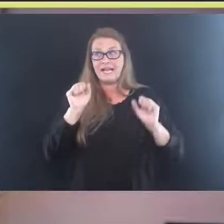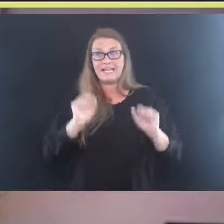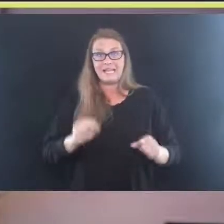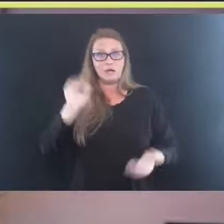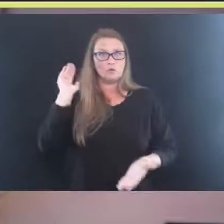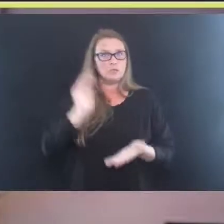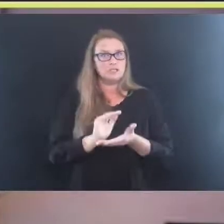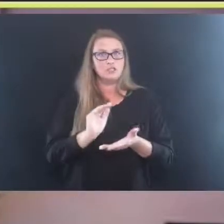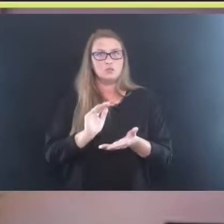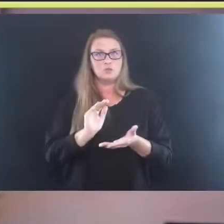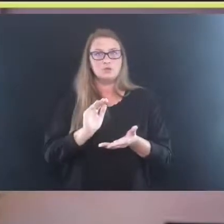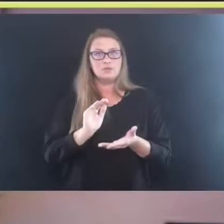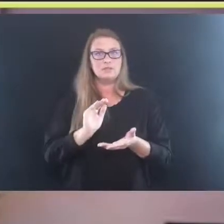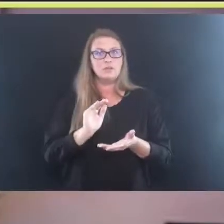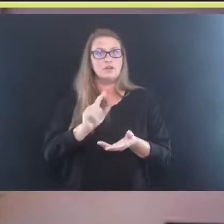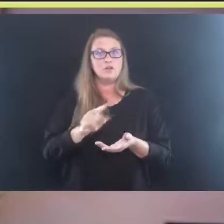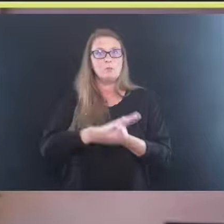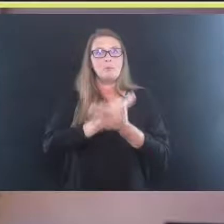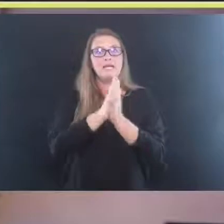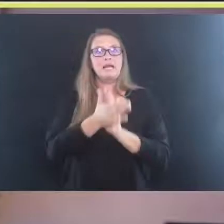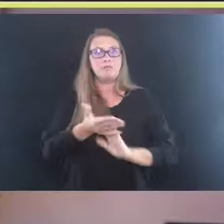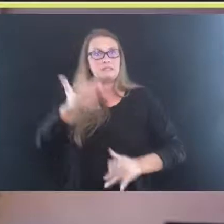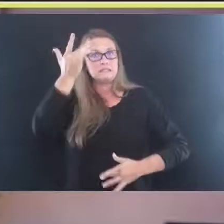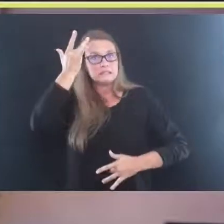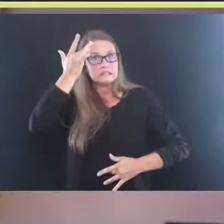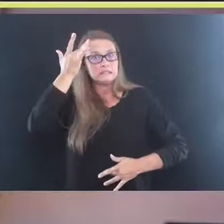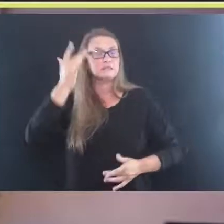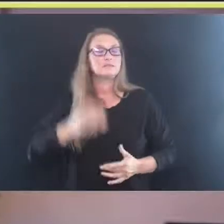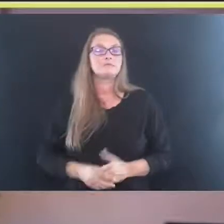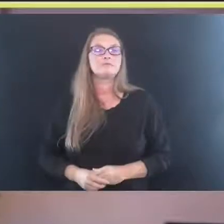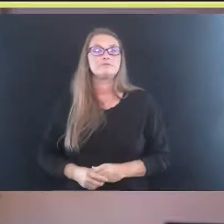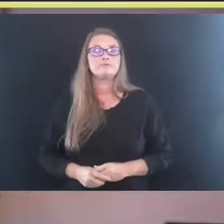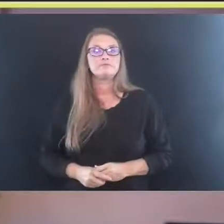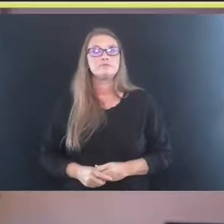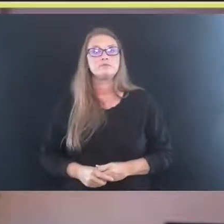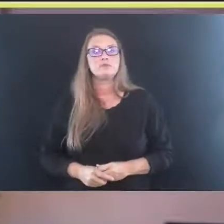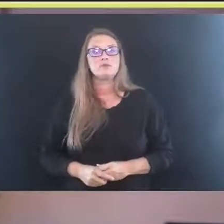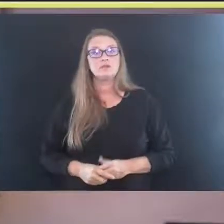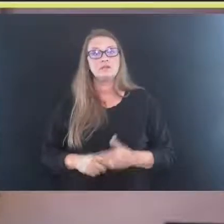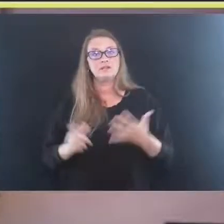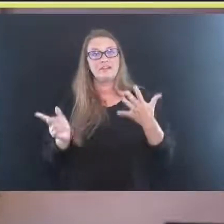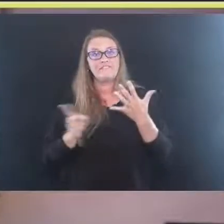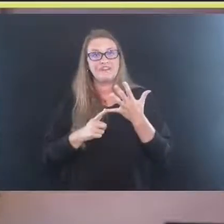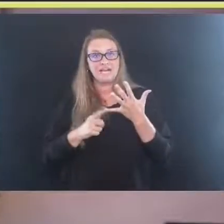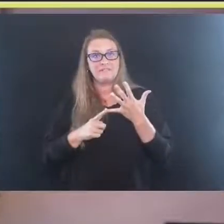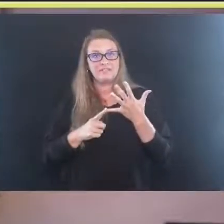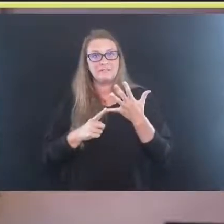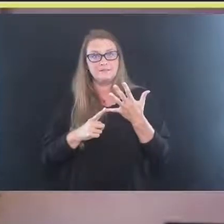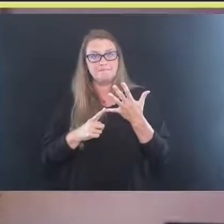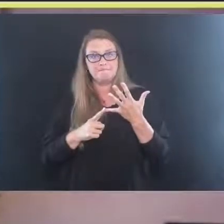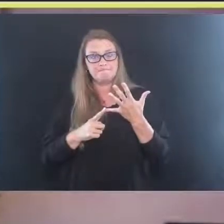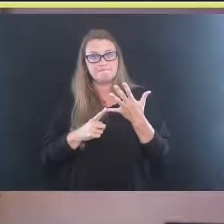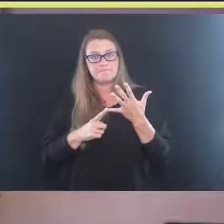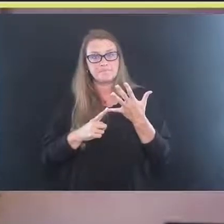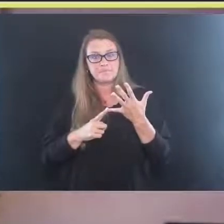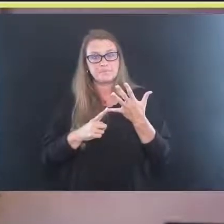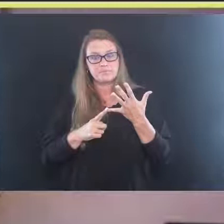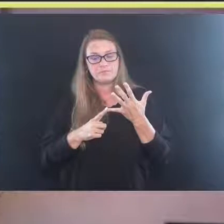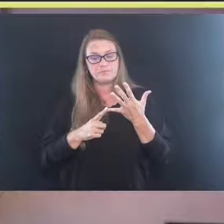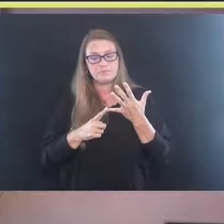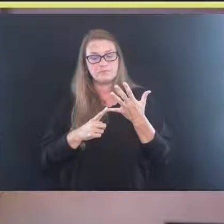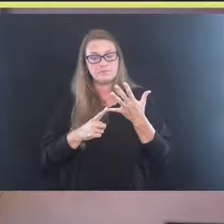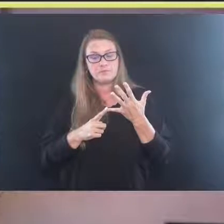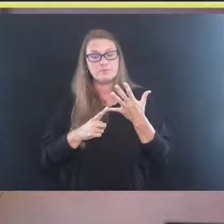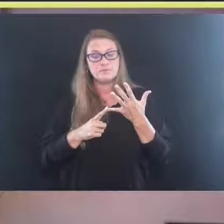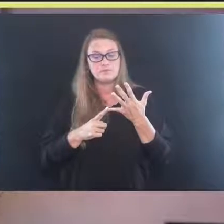risk of getting severely ill and going to the hospital. And then number 5, we very much